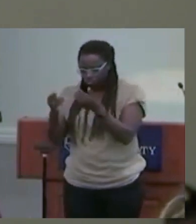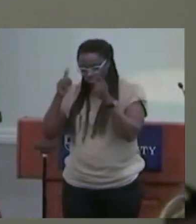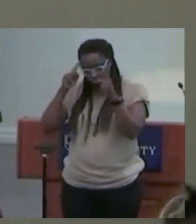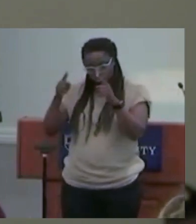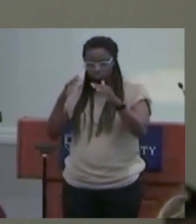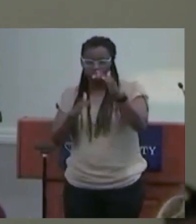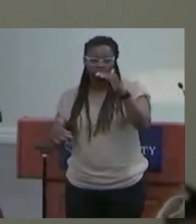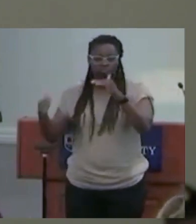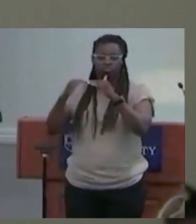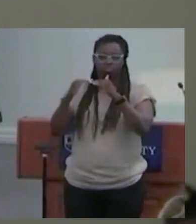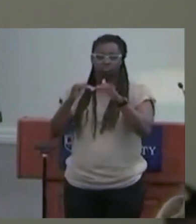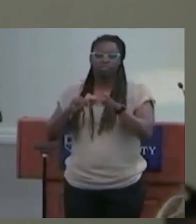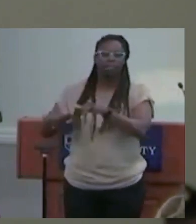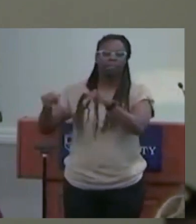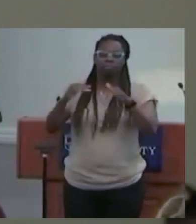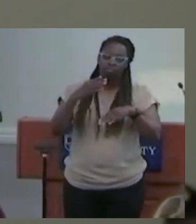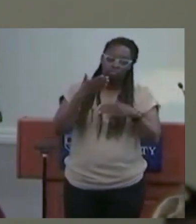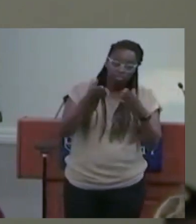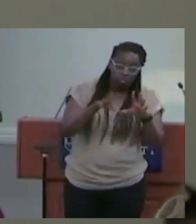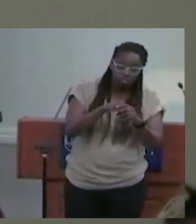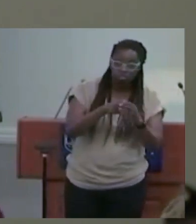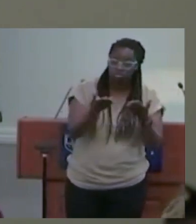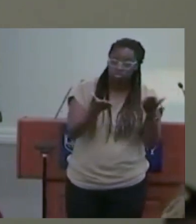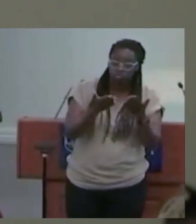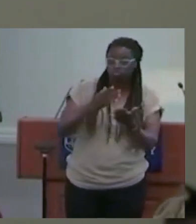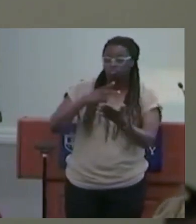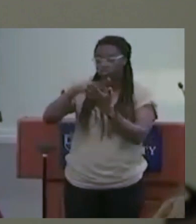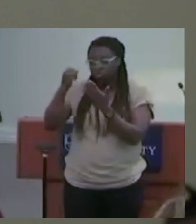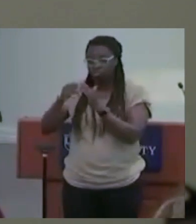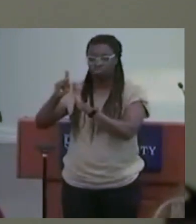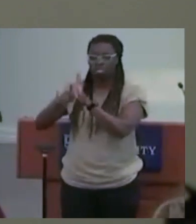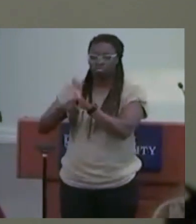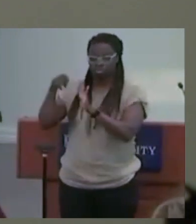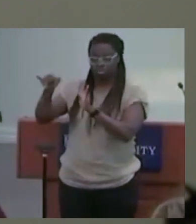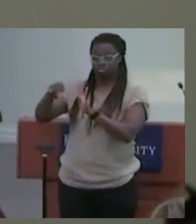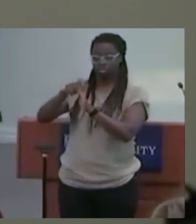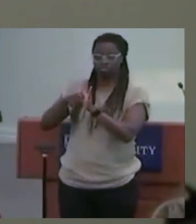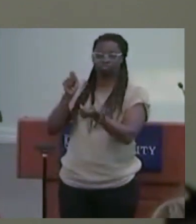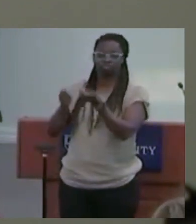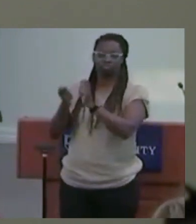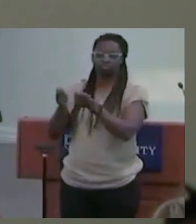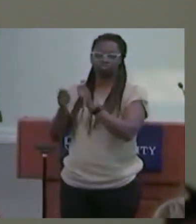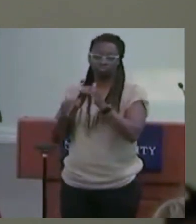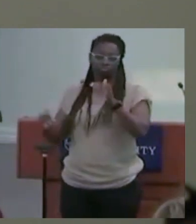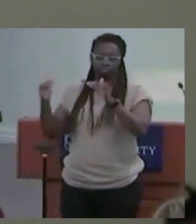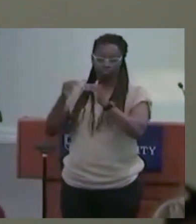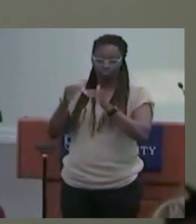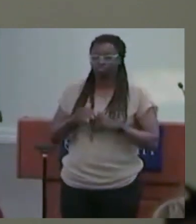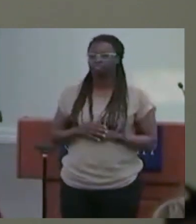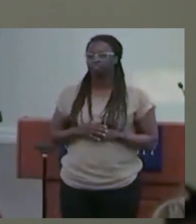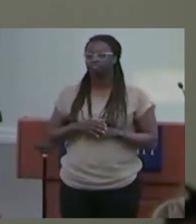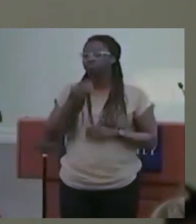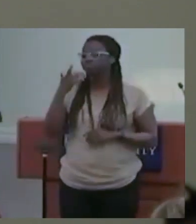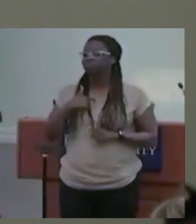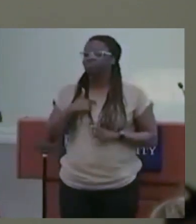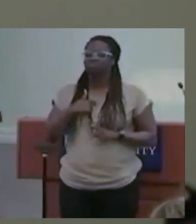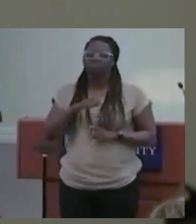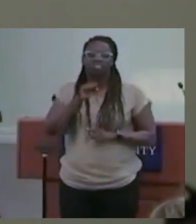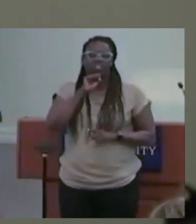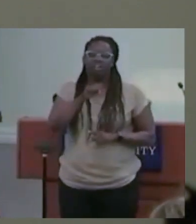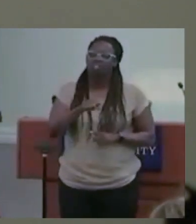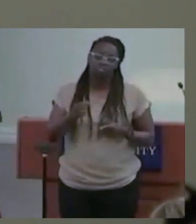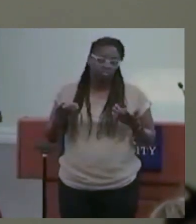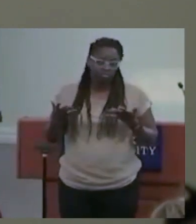policies the city has. And so we just love being there together